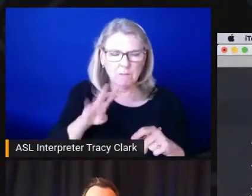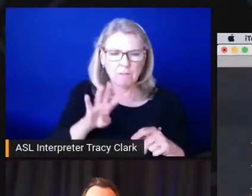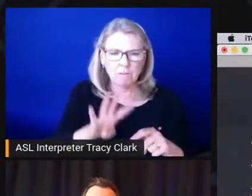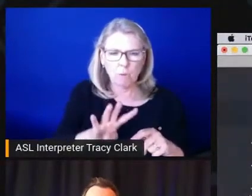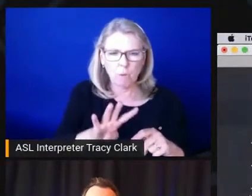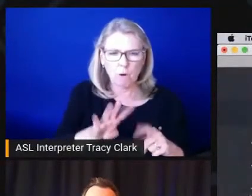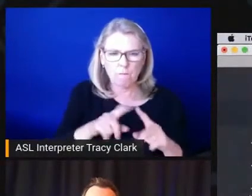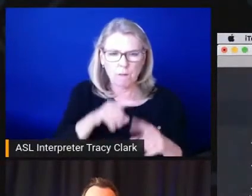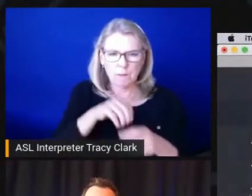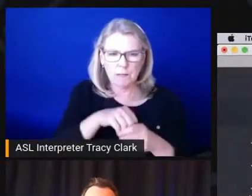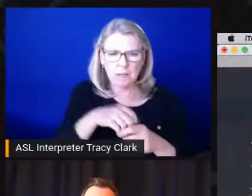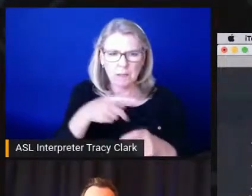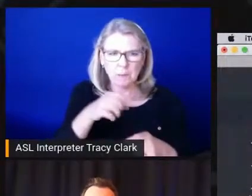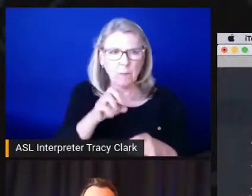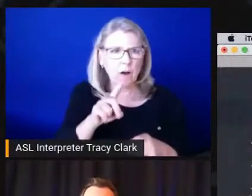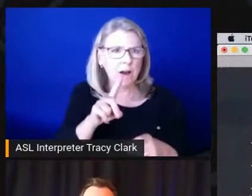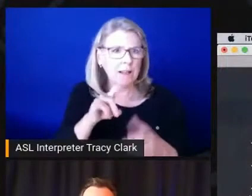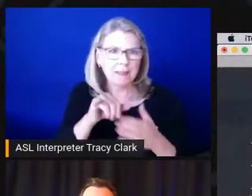be allowed.